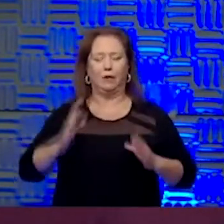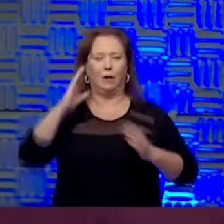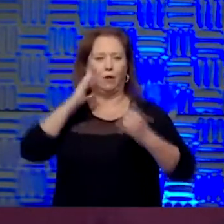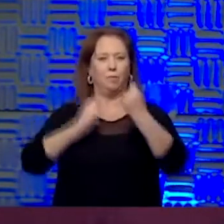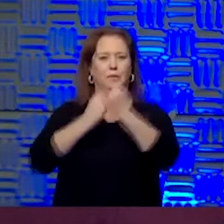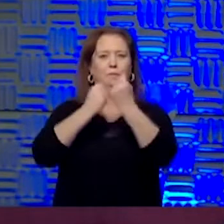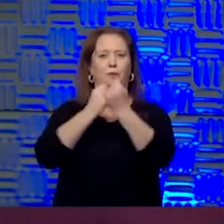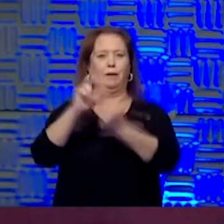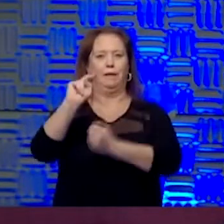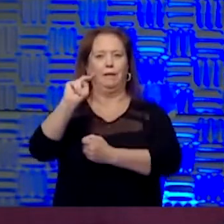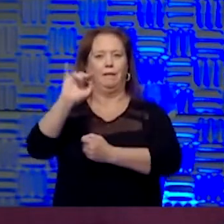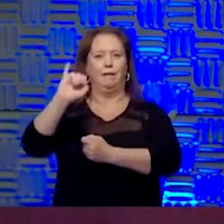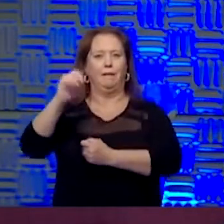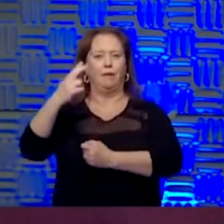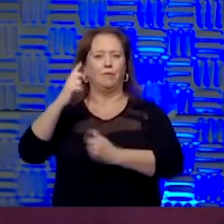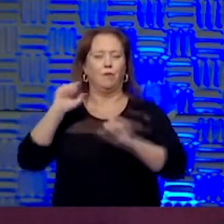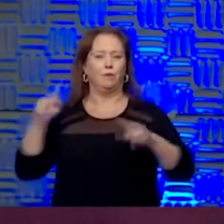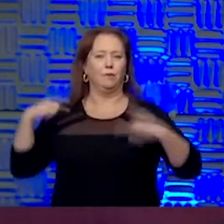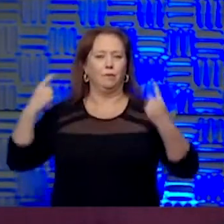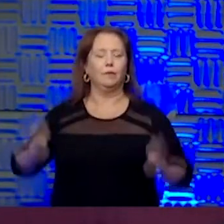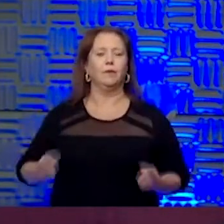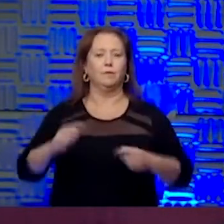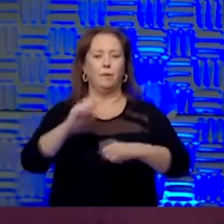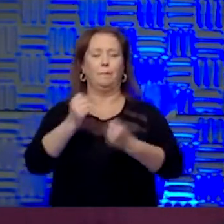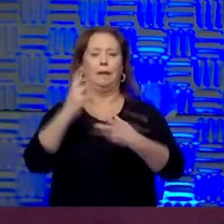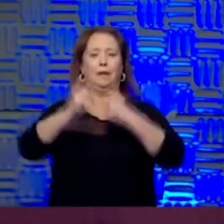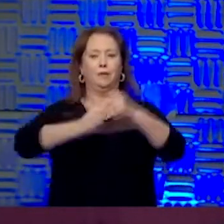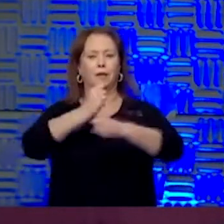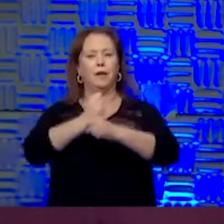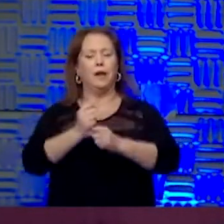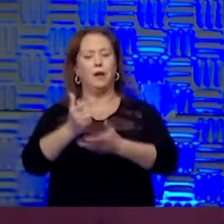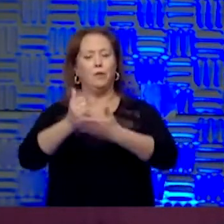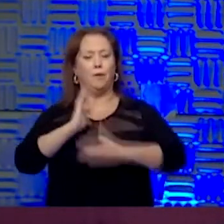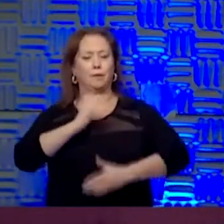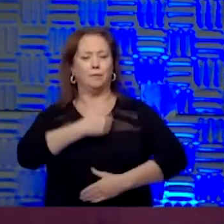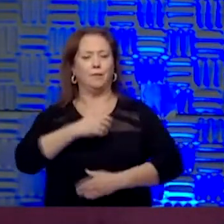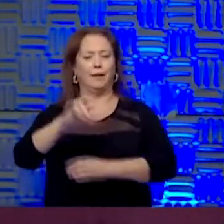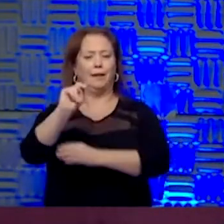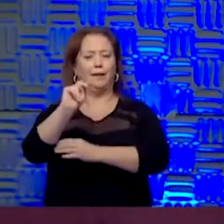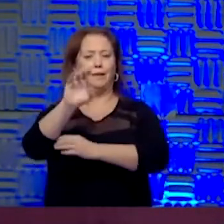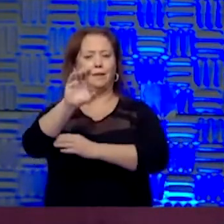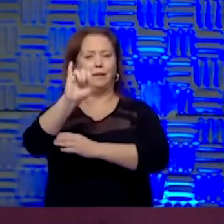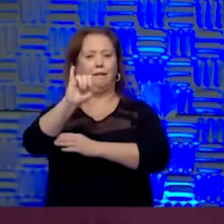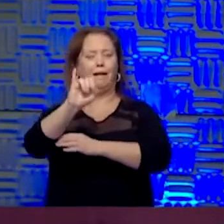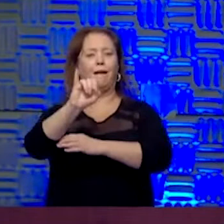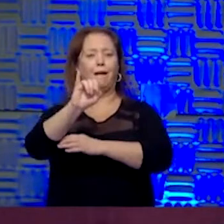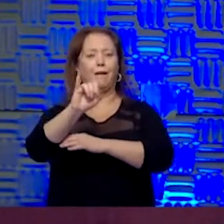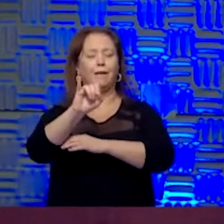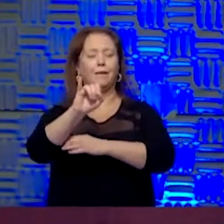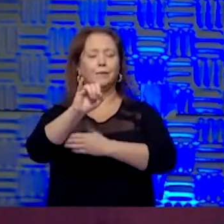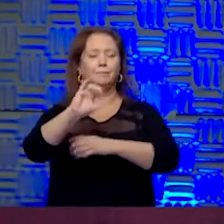proponent. You helped us with the NCI designation. I mean, I thought that was a remarkable moment.